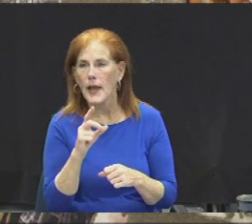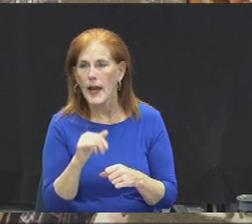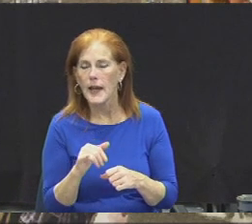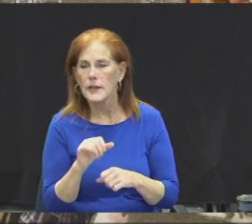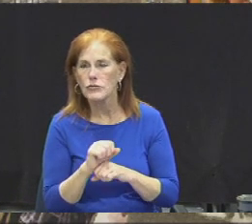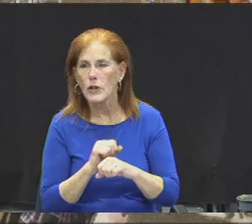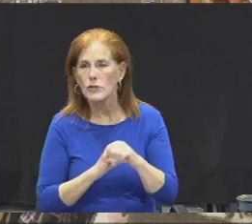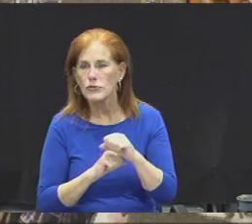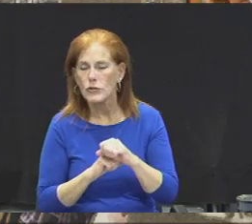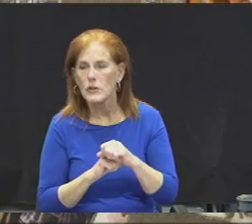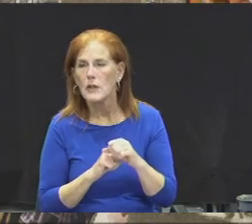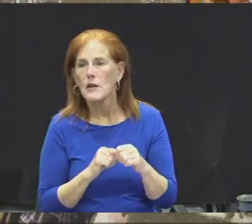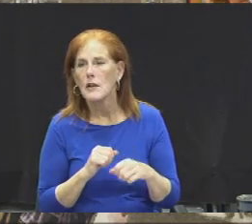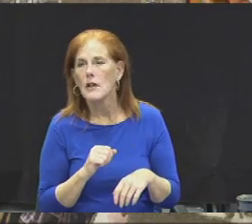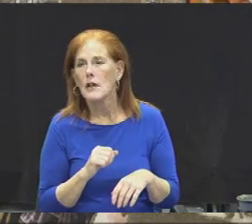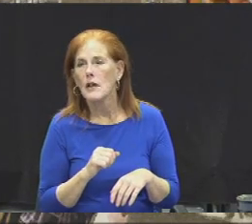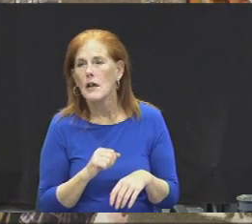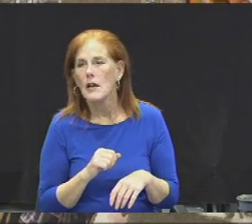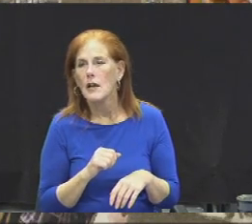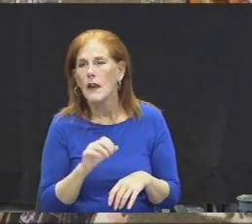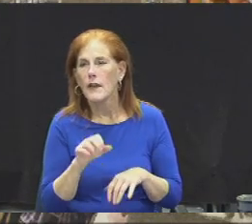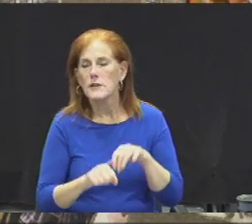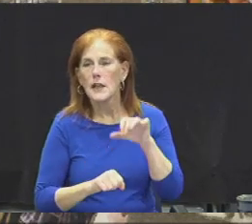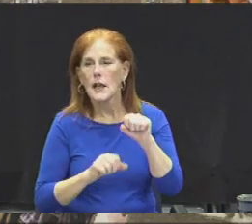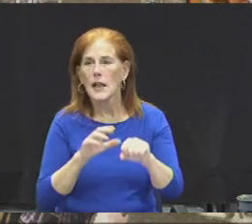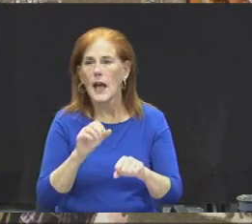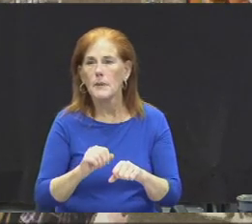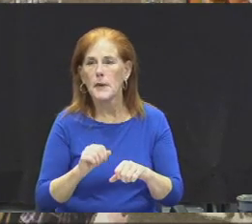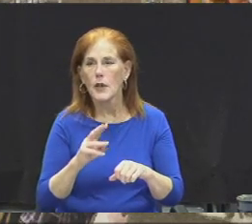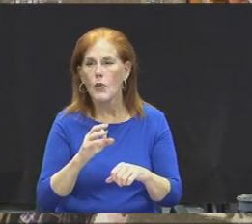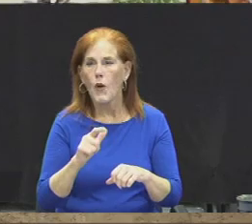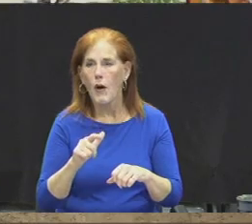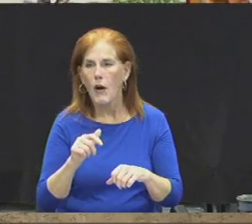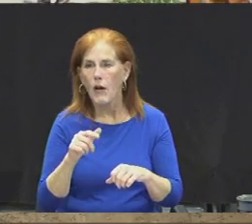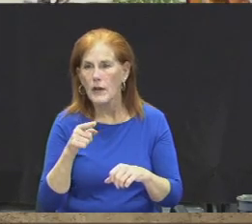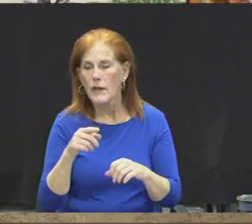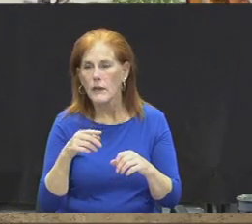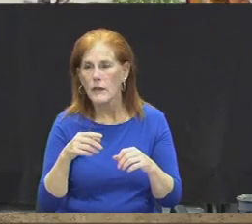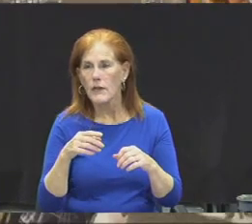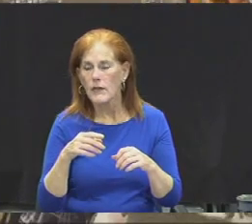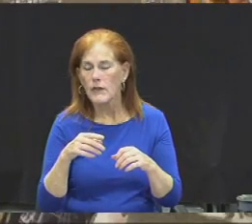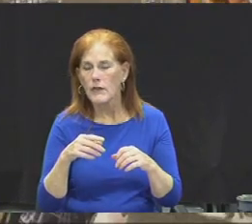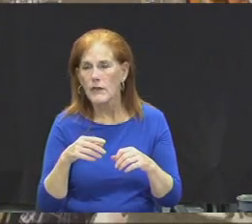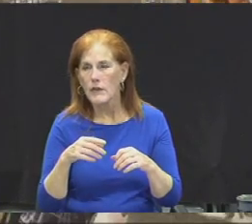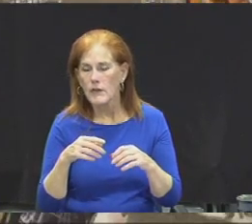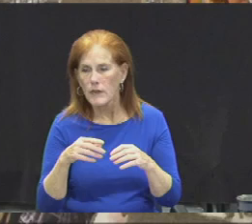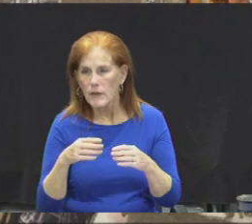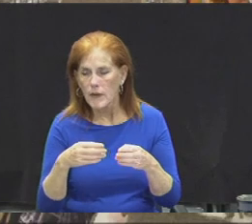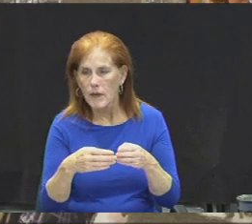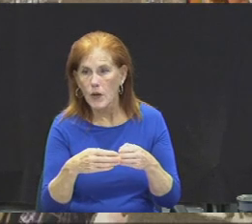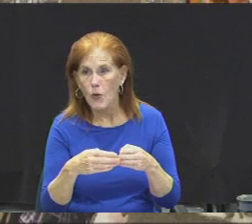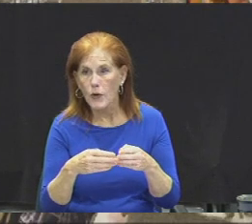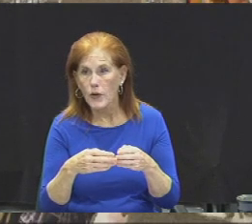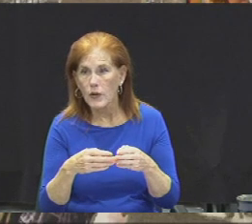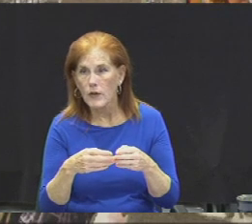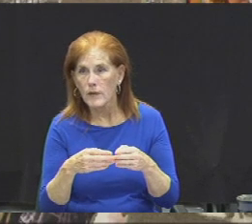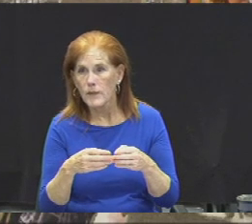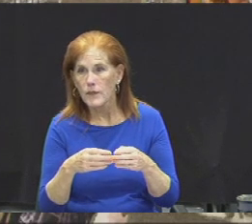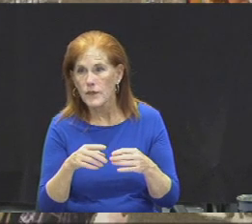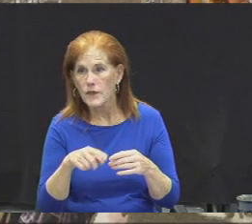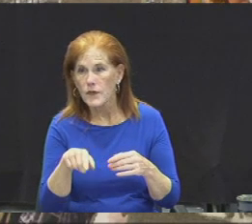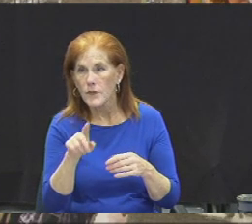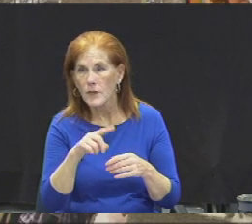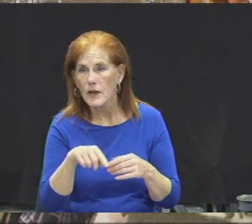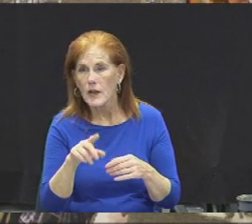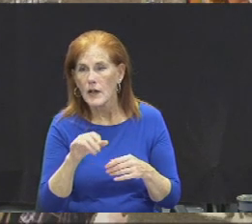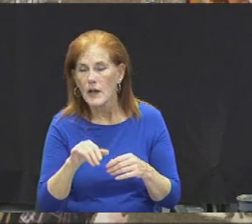transfer attractions. There's a climbing wall back here in the corner. Whoops, wrong direction. And you can see just the hint right here.